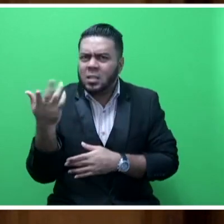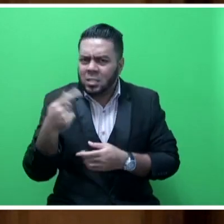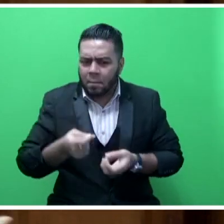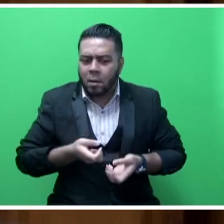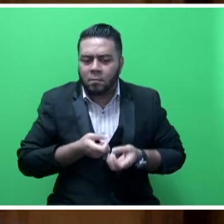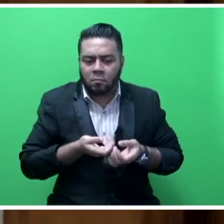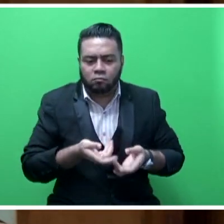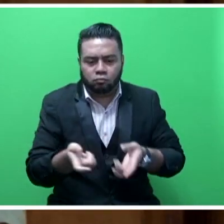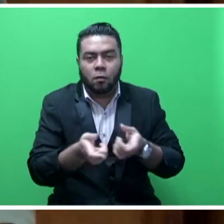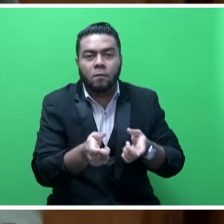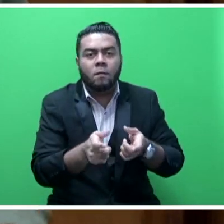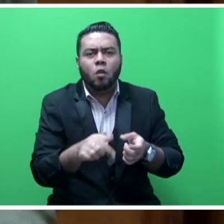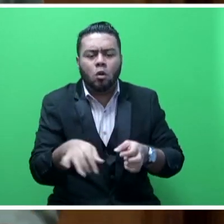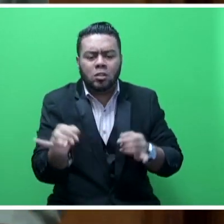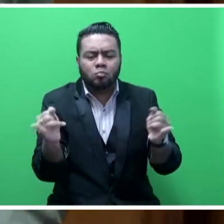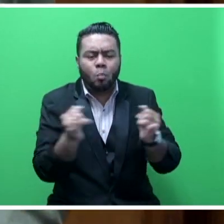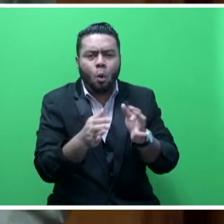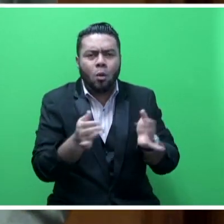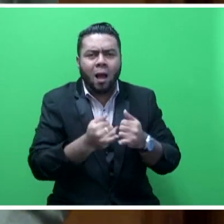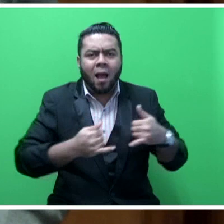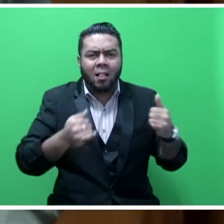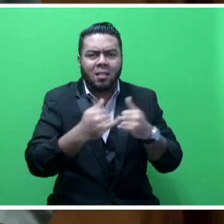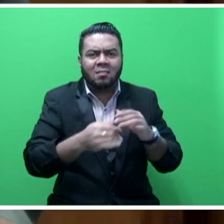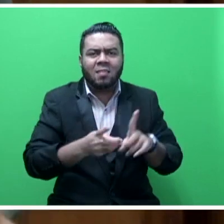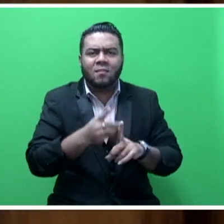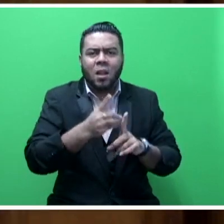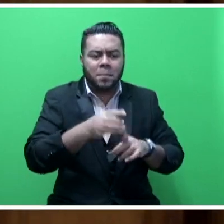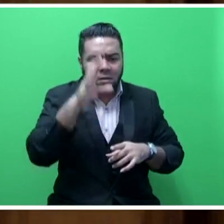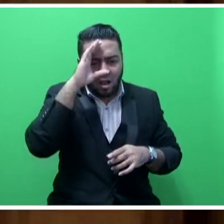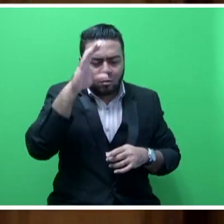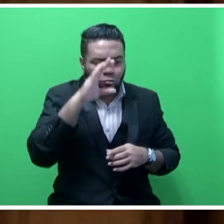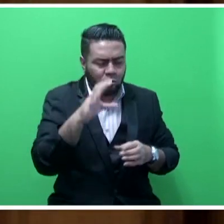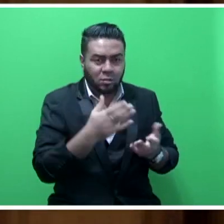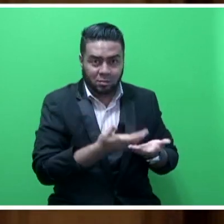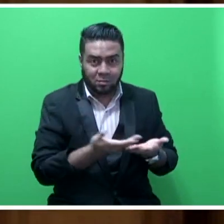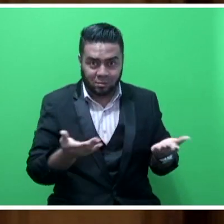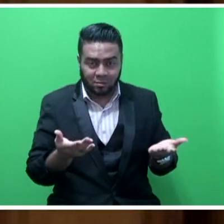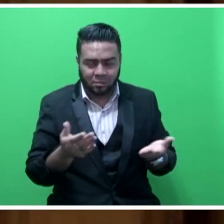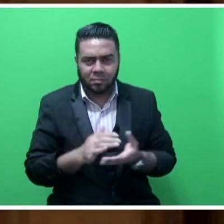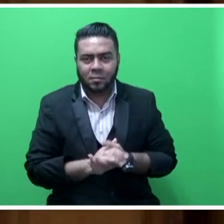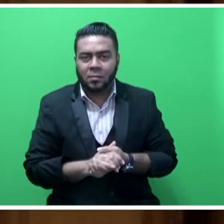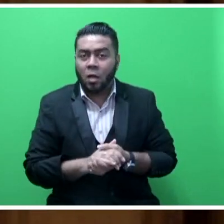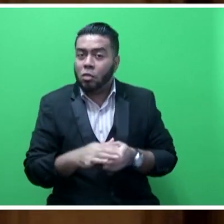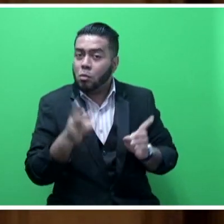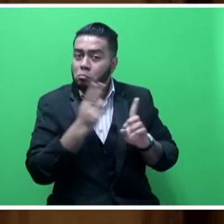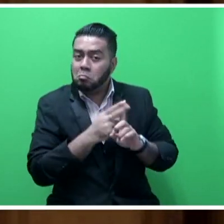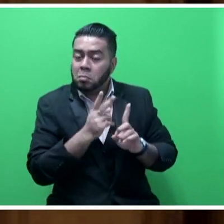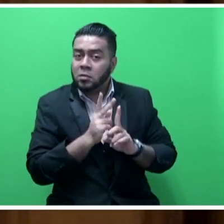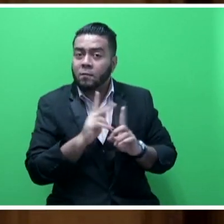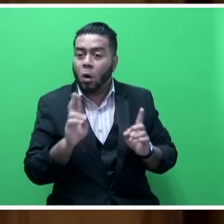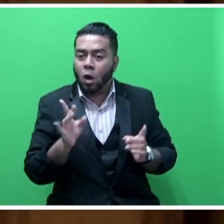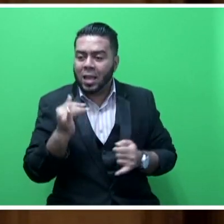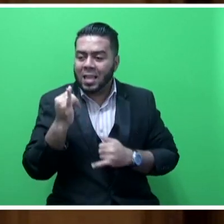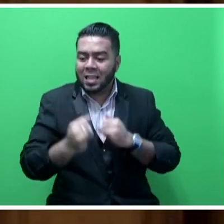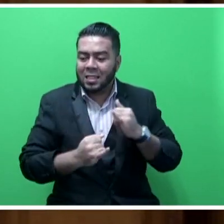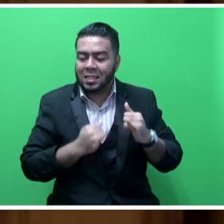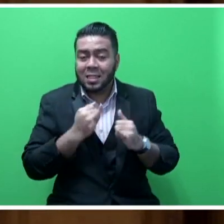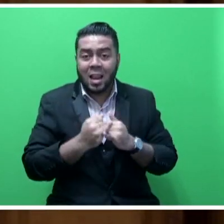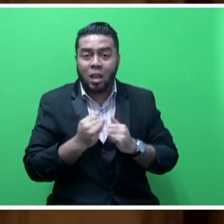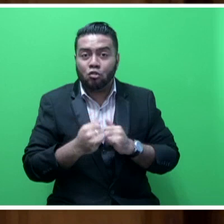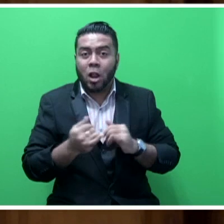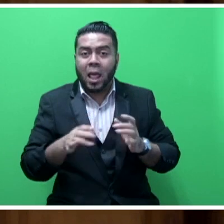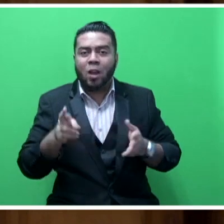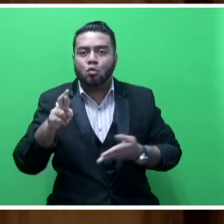small island developing states. A reason behind this is the development of international and regional